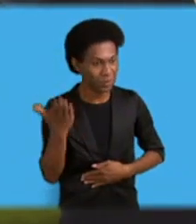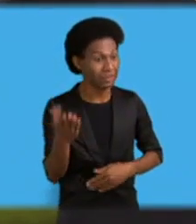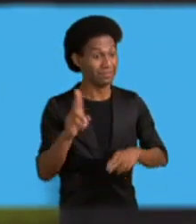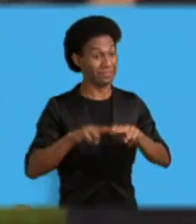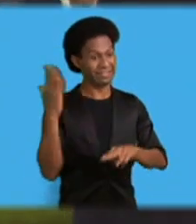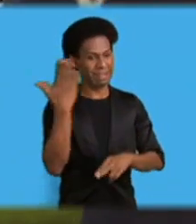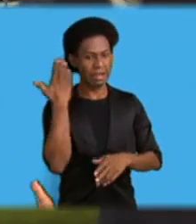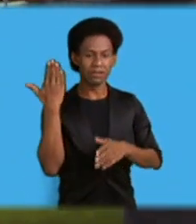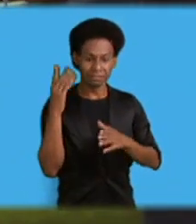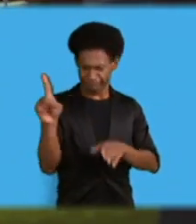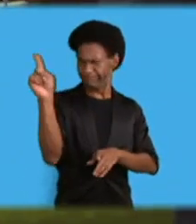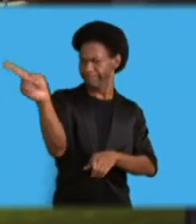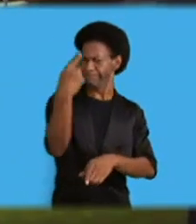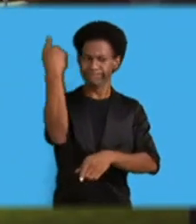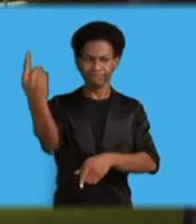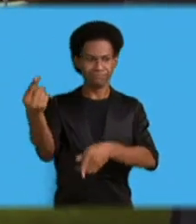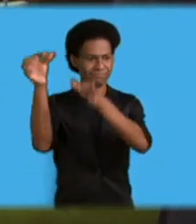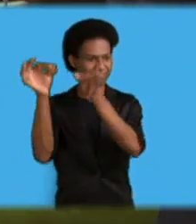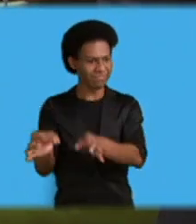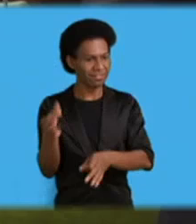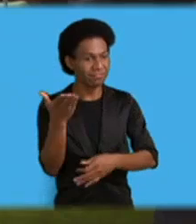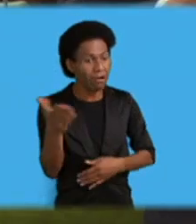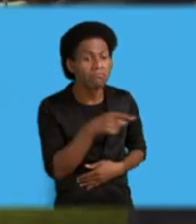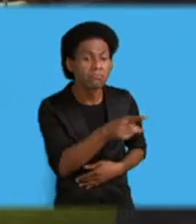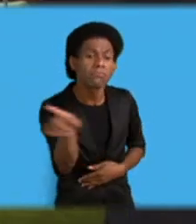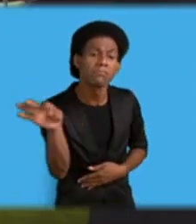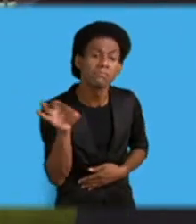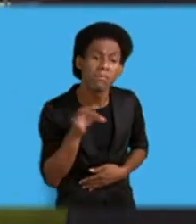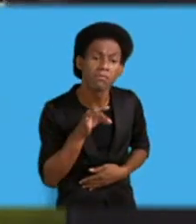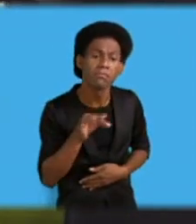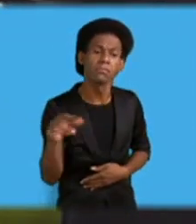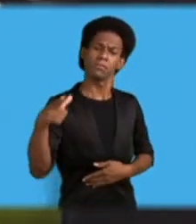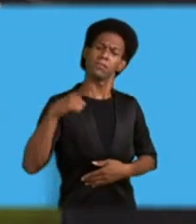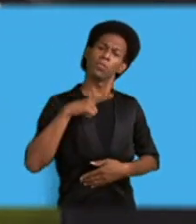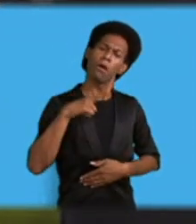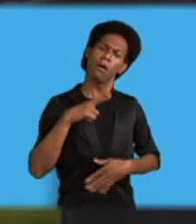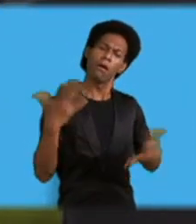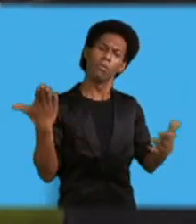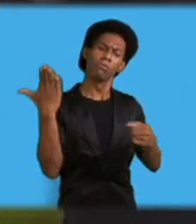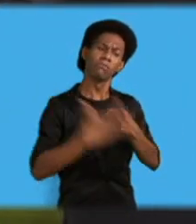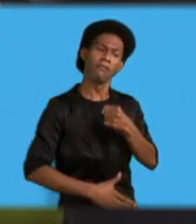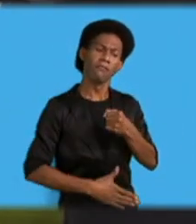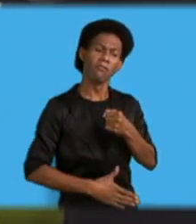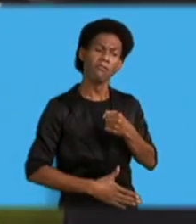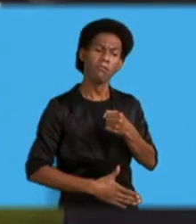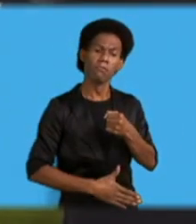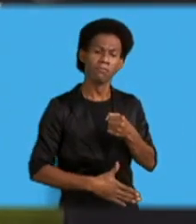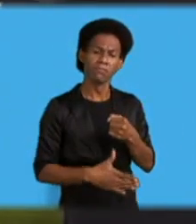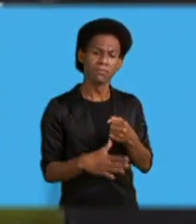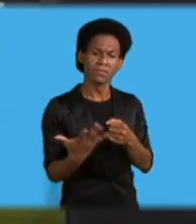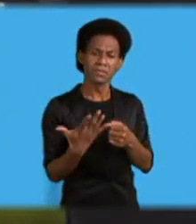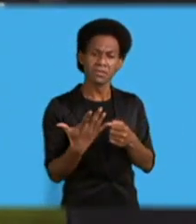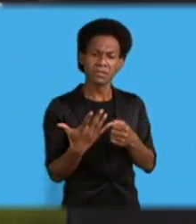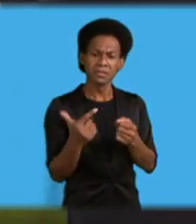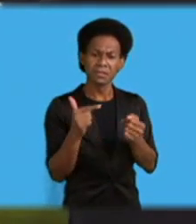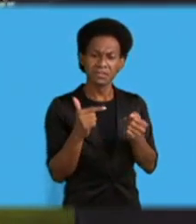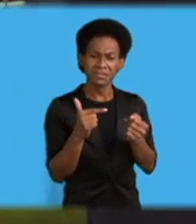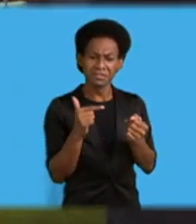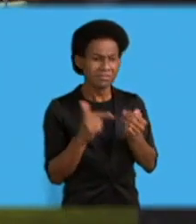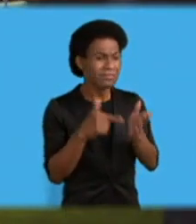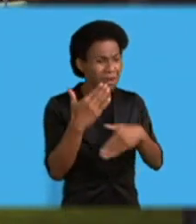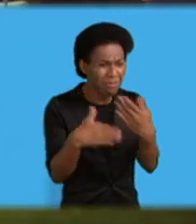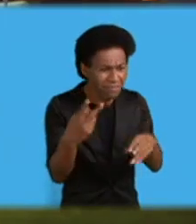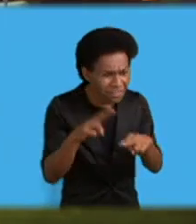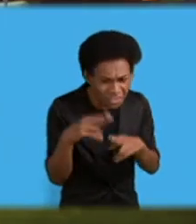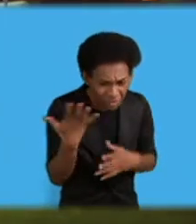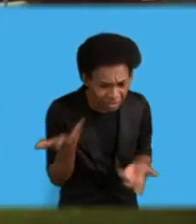decisions. Next thing they'll be asking us, why don't you have #1 toilet paper in Fiji Airways? There's discrimination. Madam Speaker, they